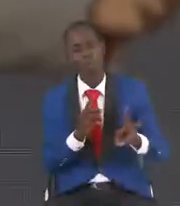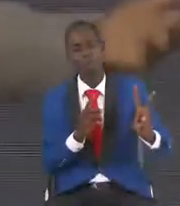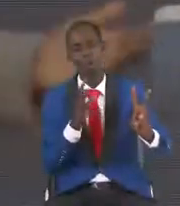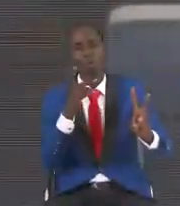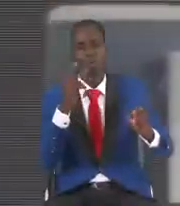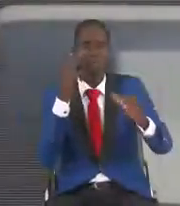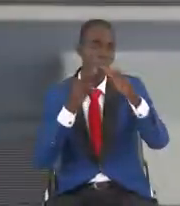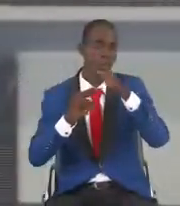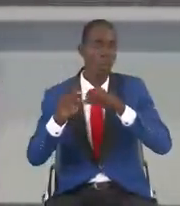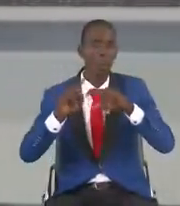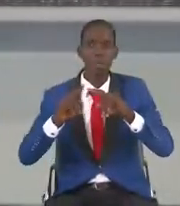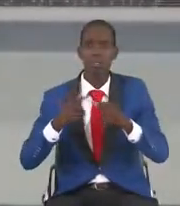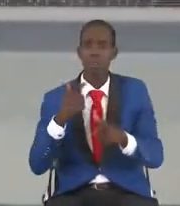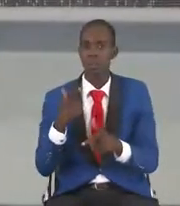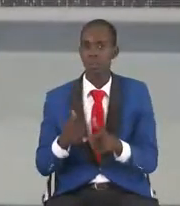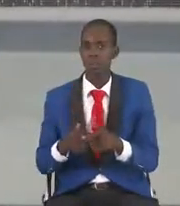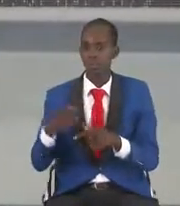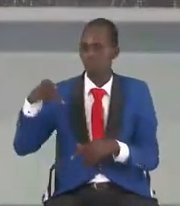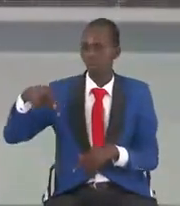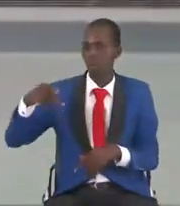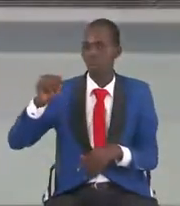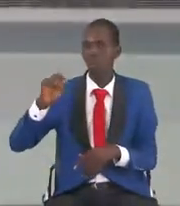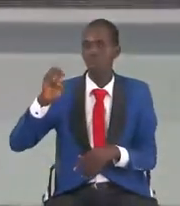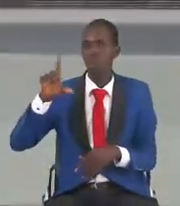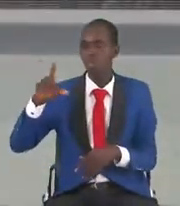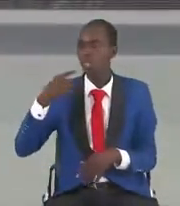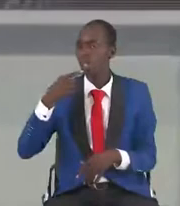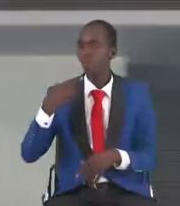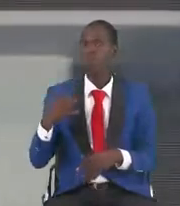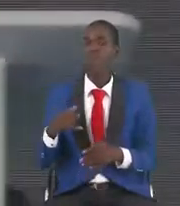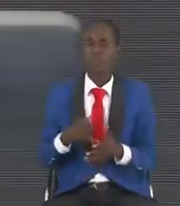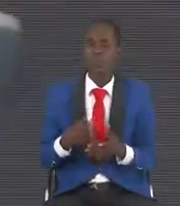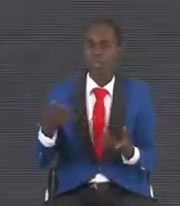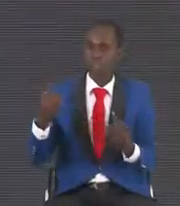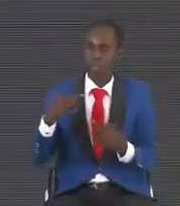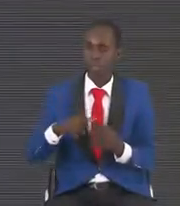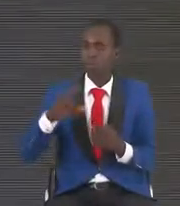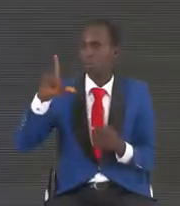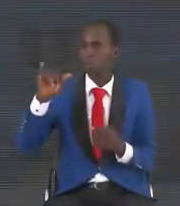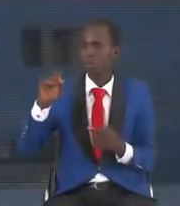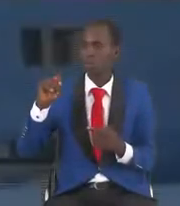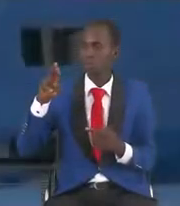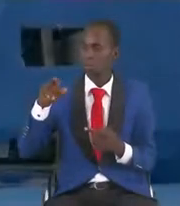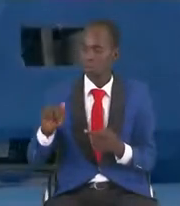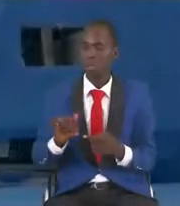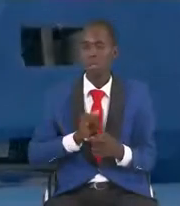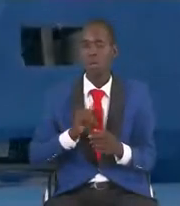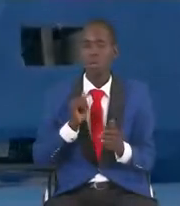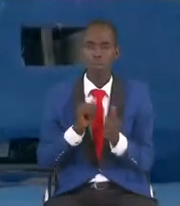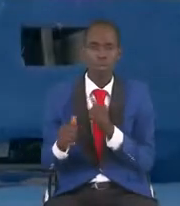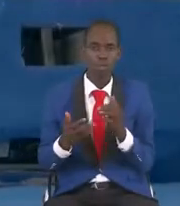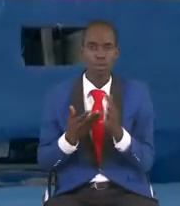But then Paul the Apostle said, it came in Lystra, and I got through, and I went through, and